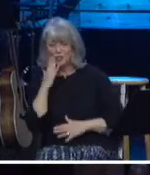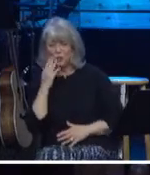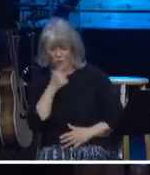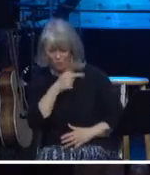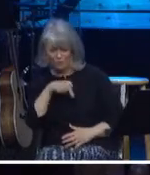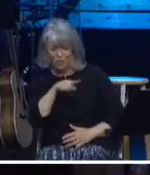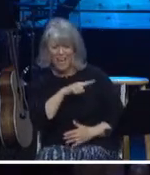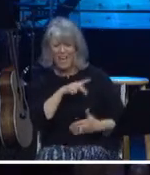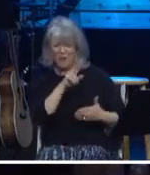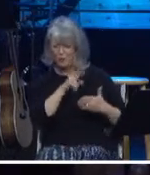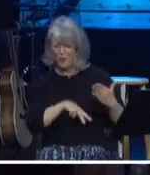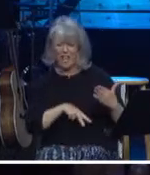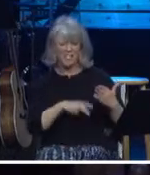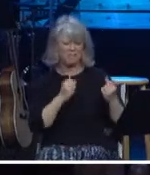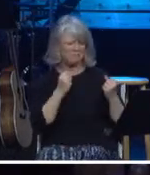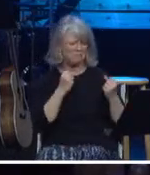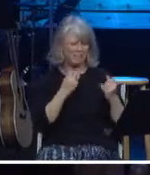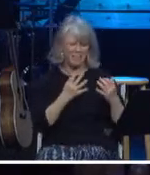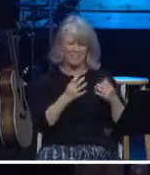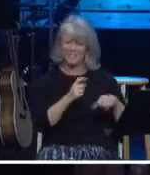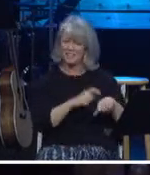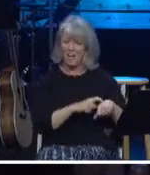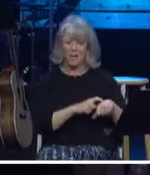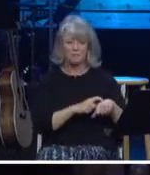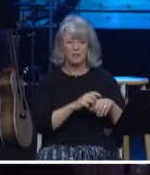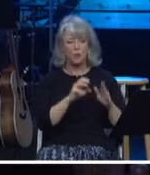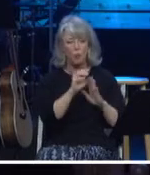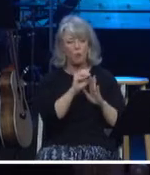Old Testament gospel in a nutshell.